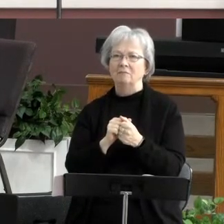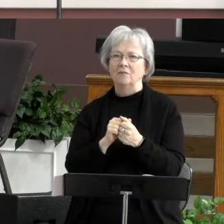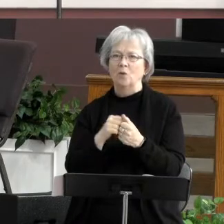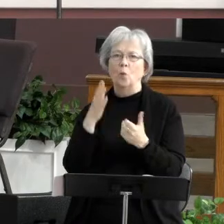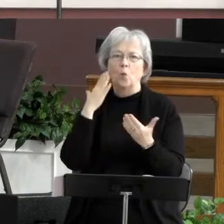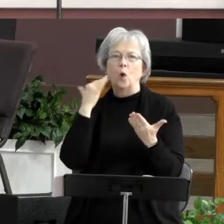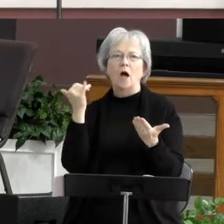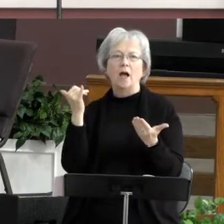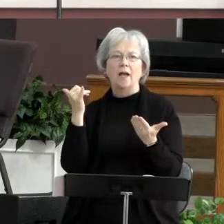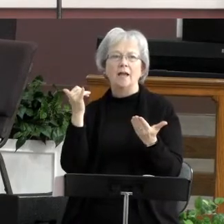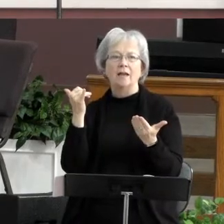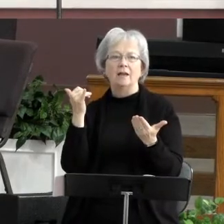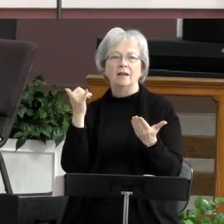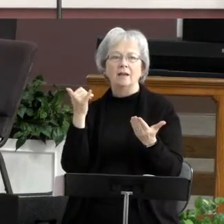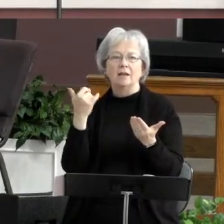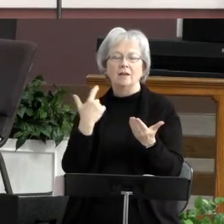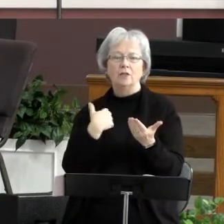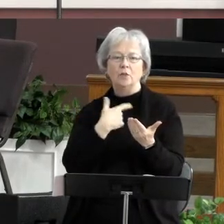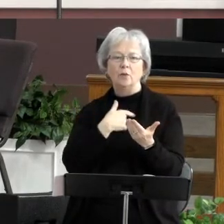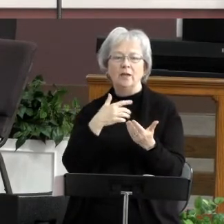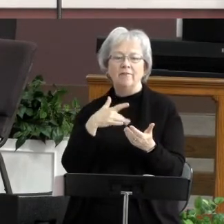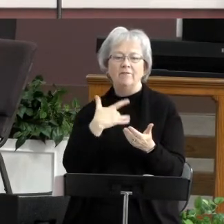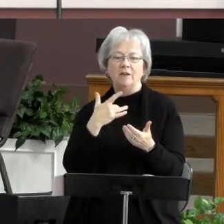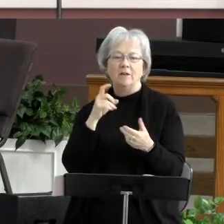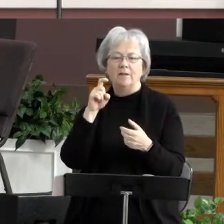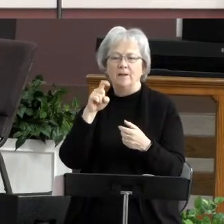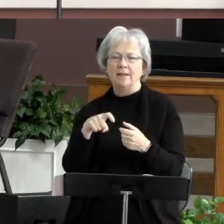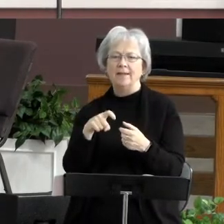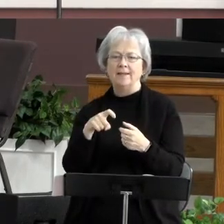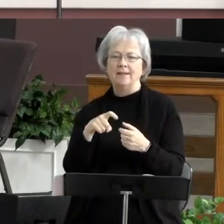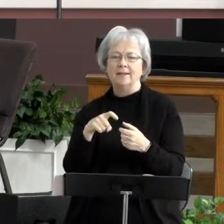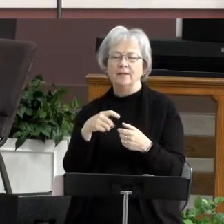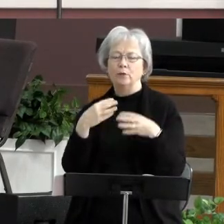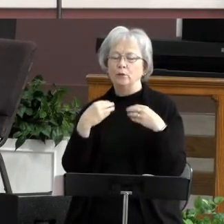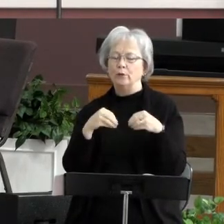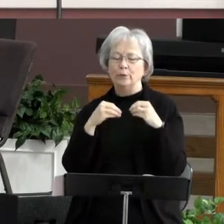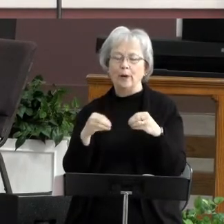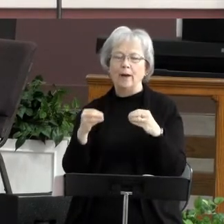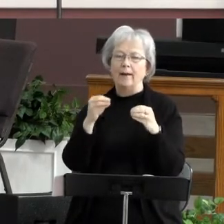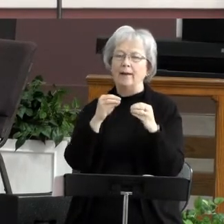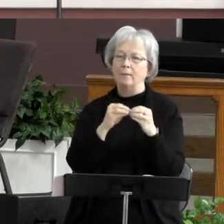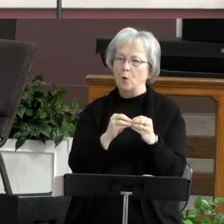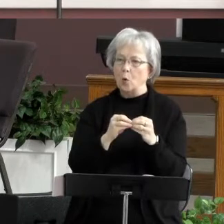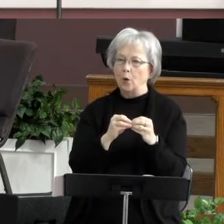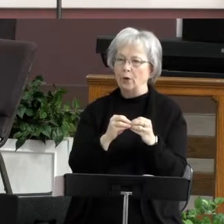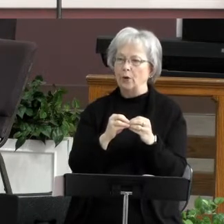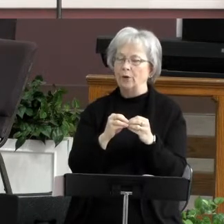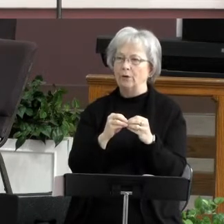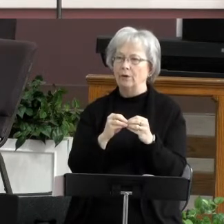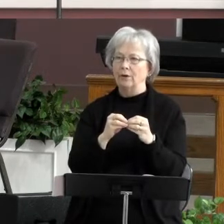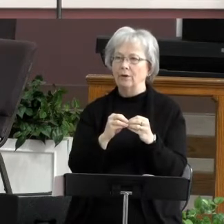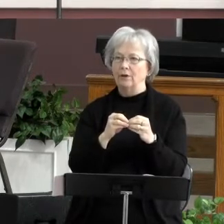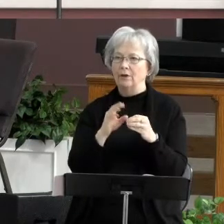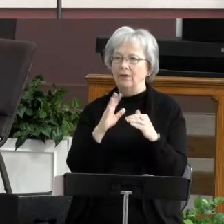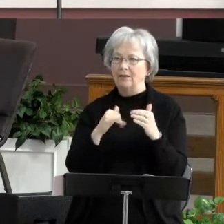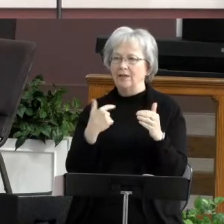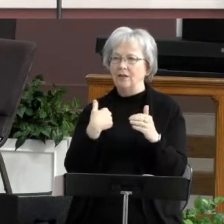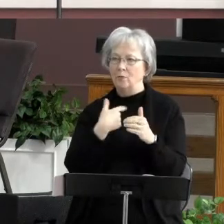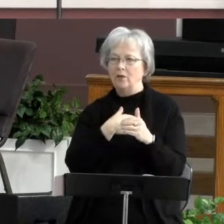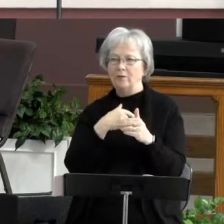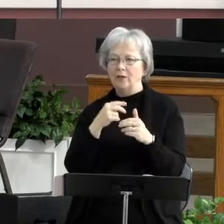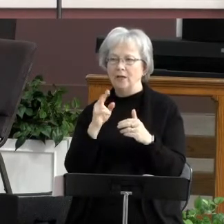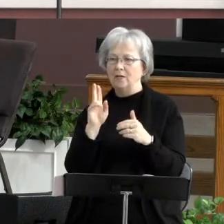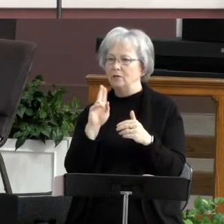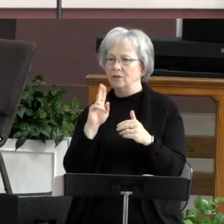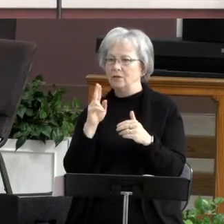Why do we feel the need to buy more than we've been using